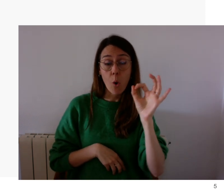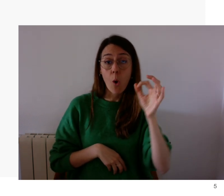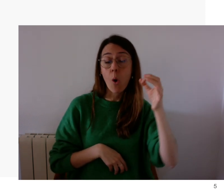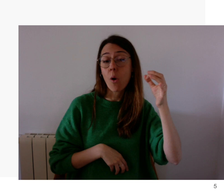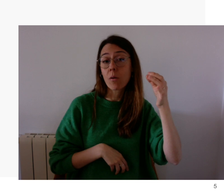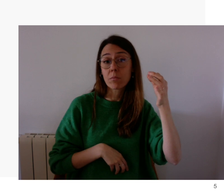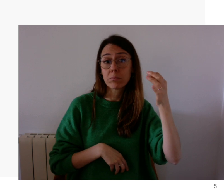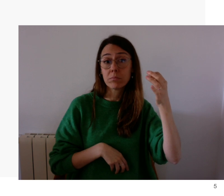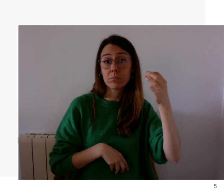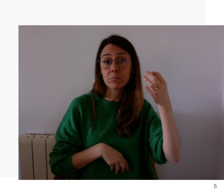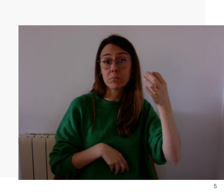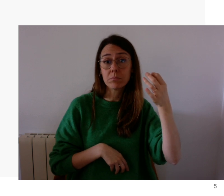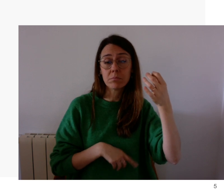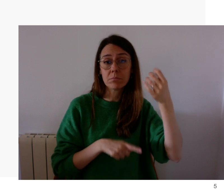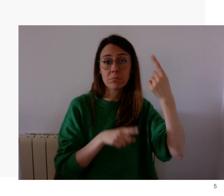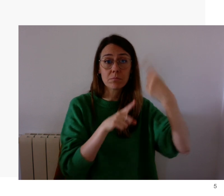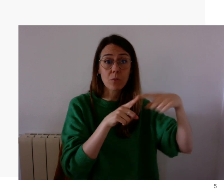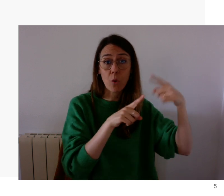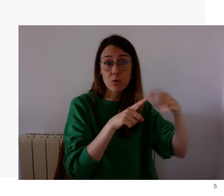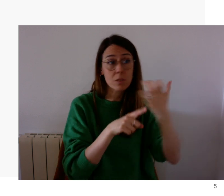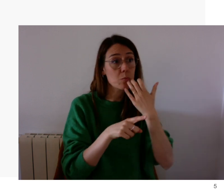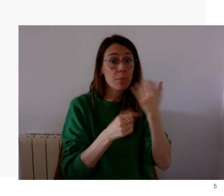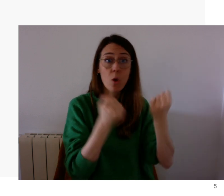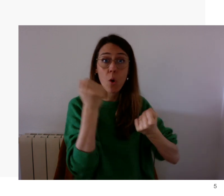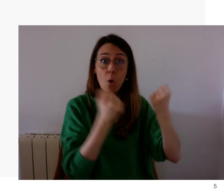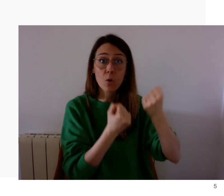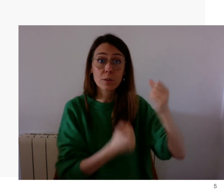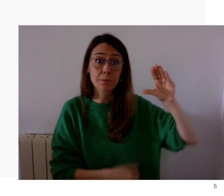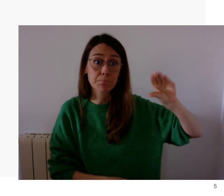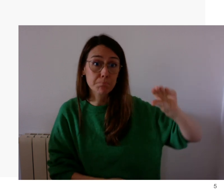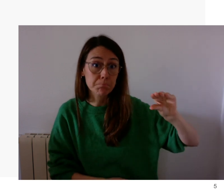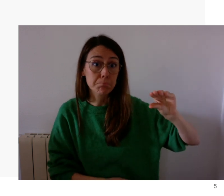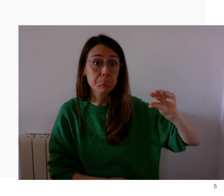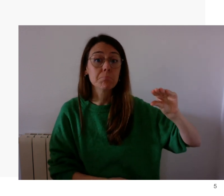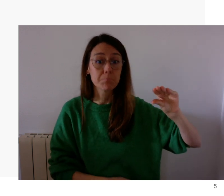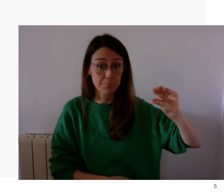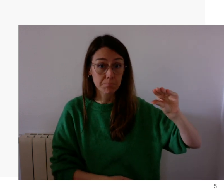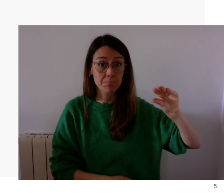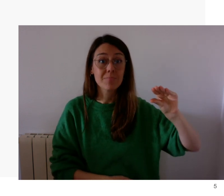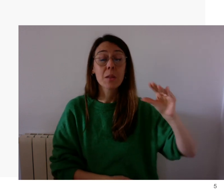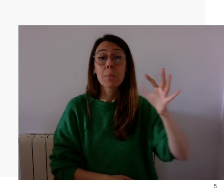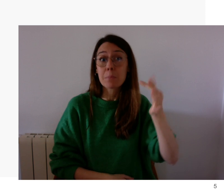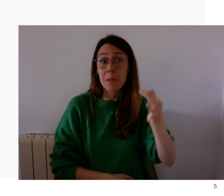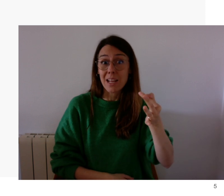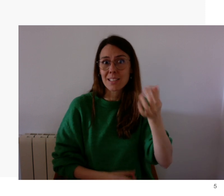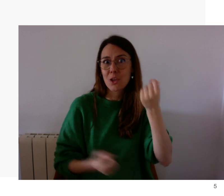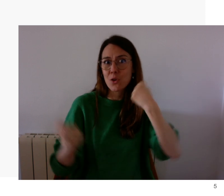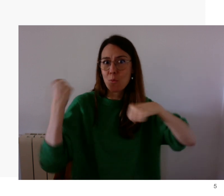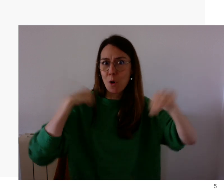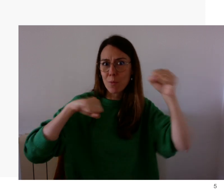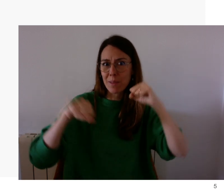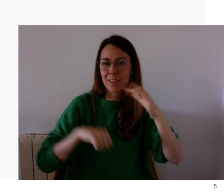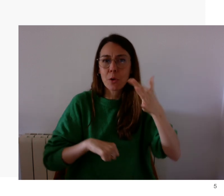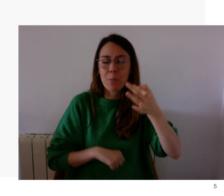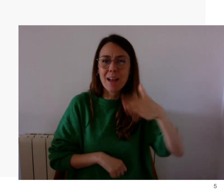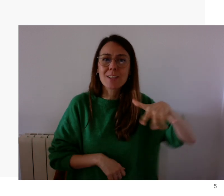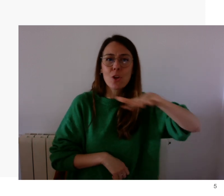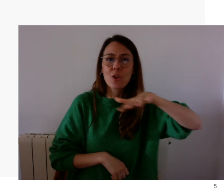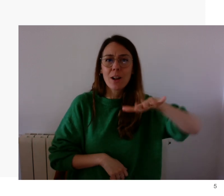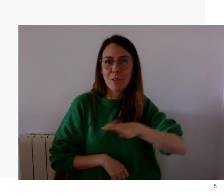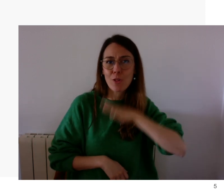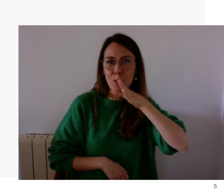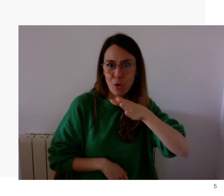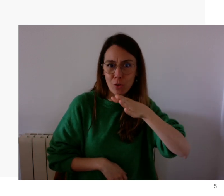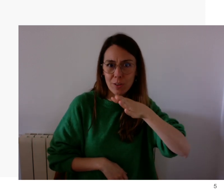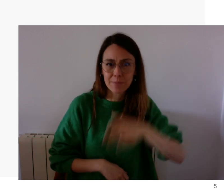and their movements or locations. And we have an example in 1, so 1A and 1B.